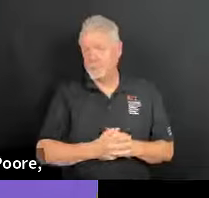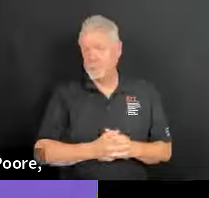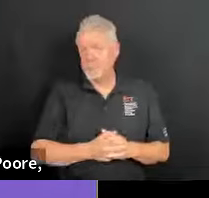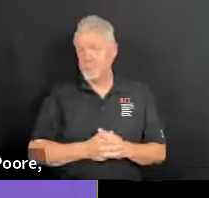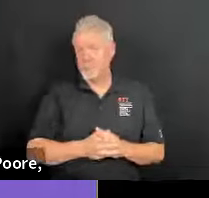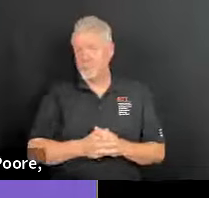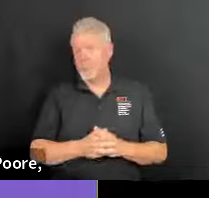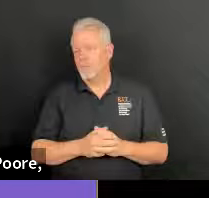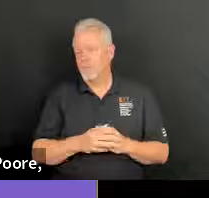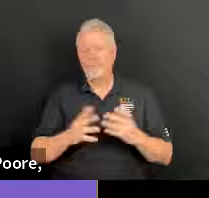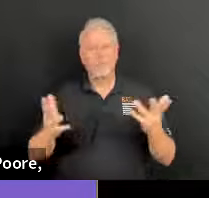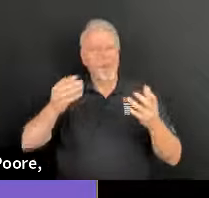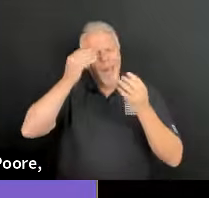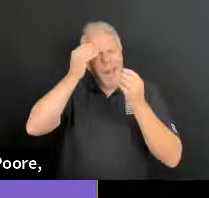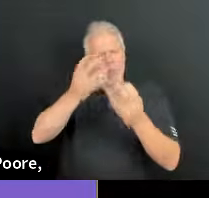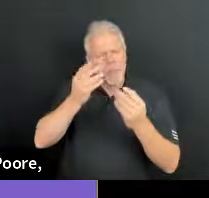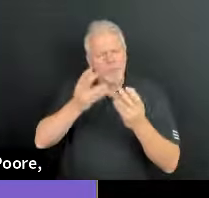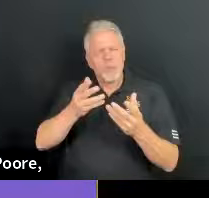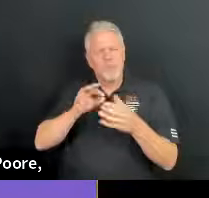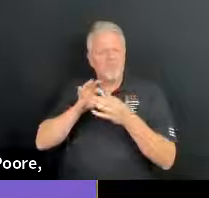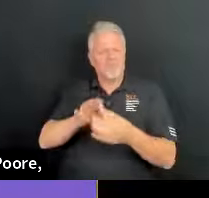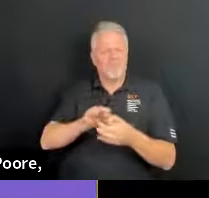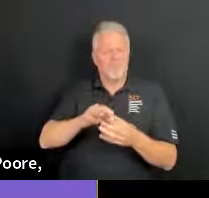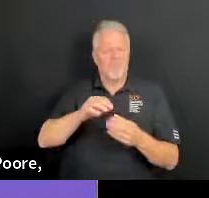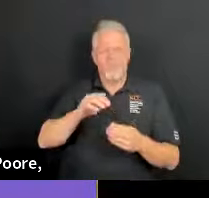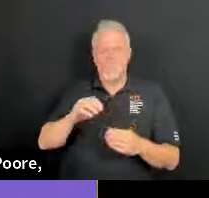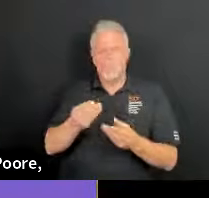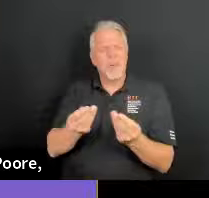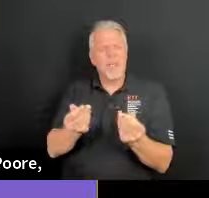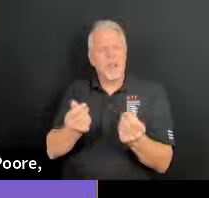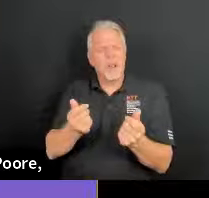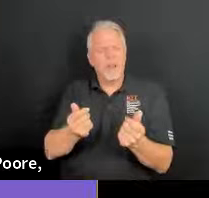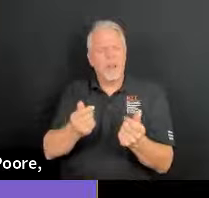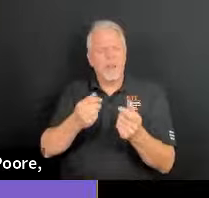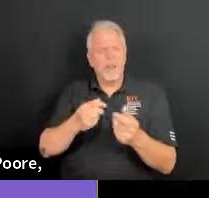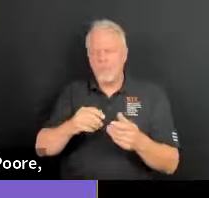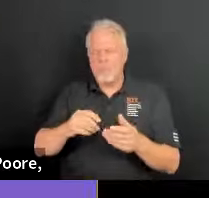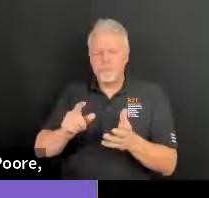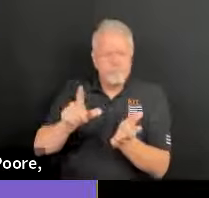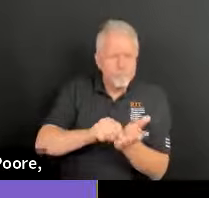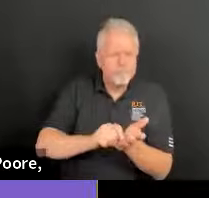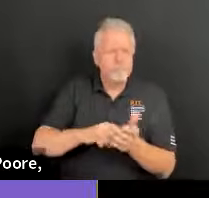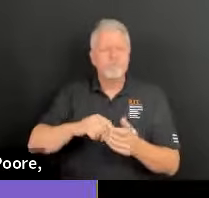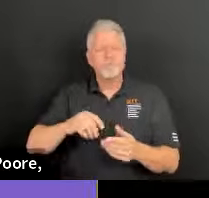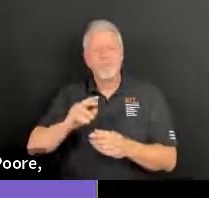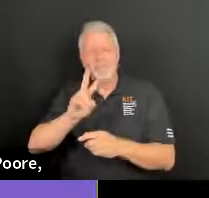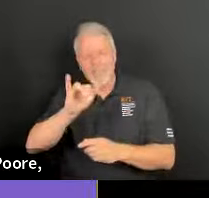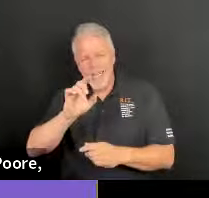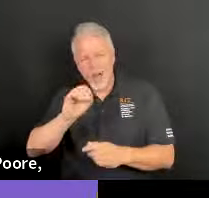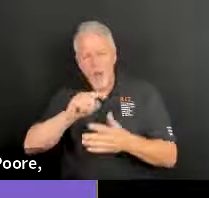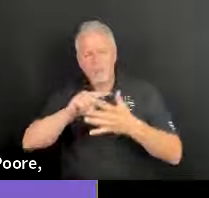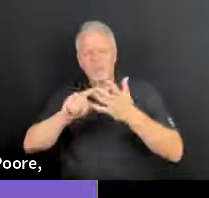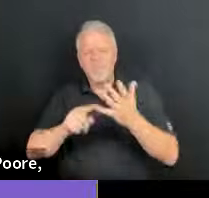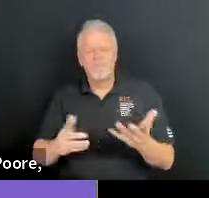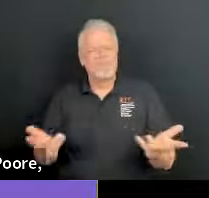educate individuals and let them know is something we still need to work on. The information in regard to